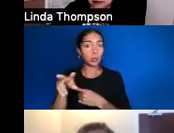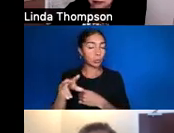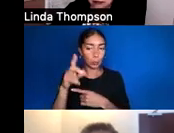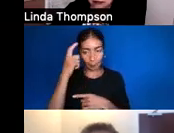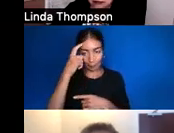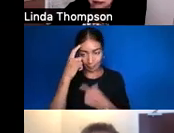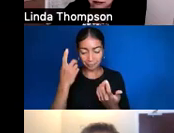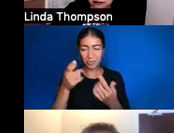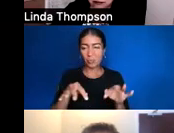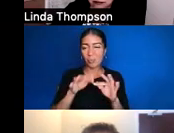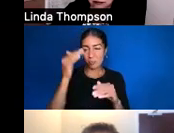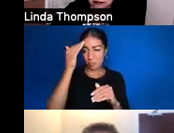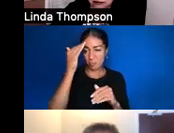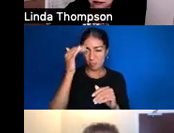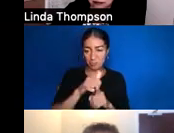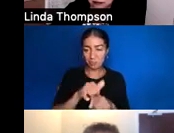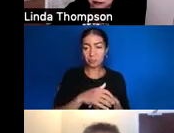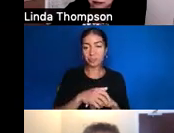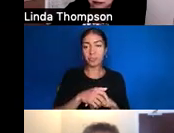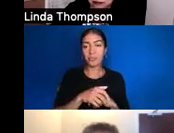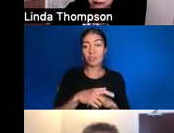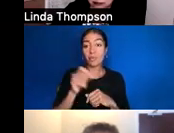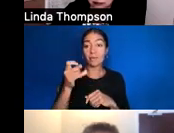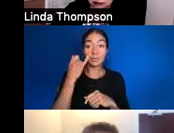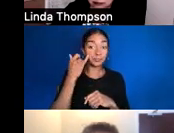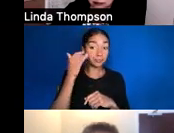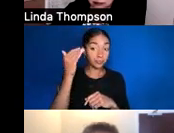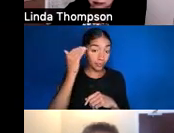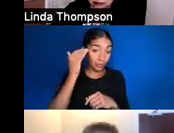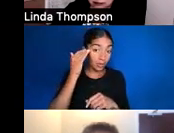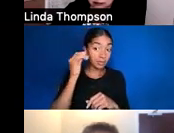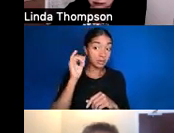that. And if you're conscious of it, that helps regulate.